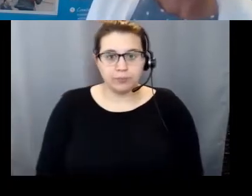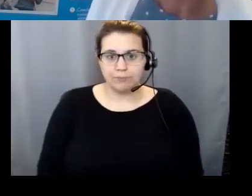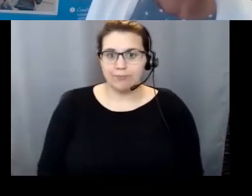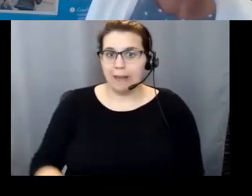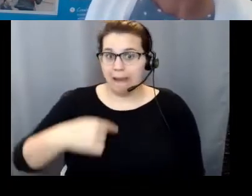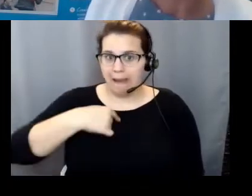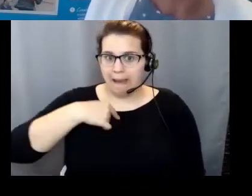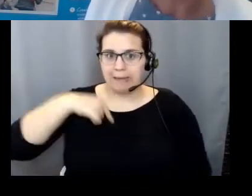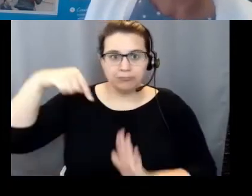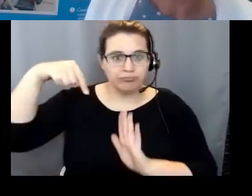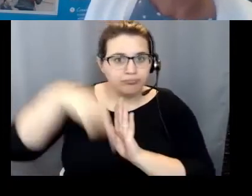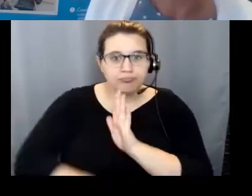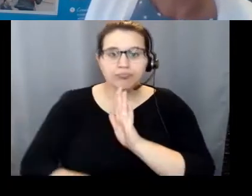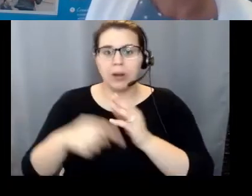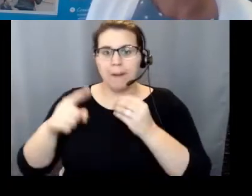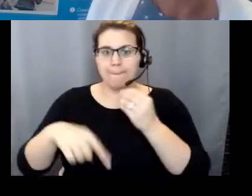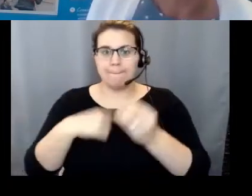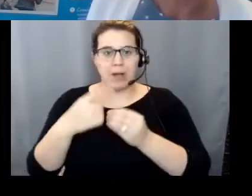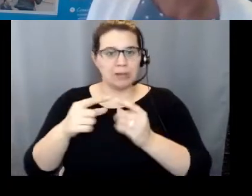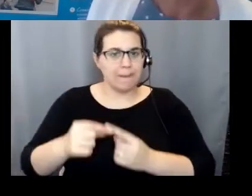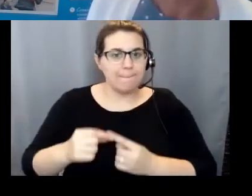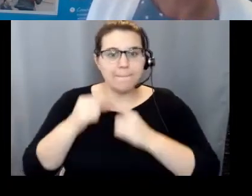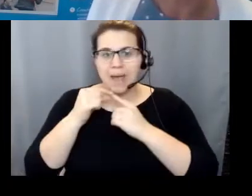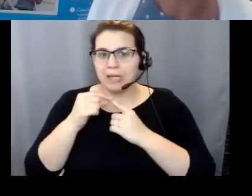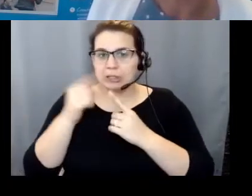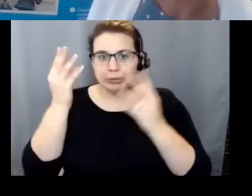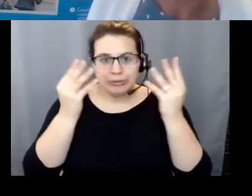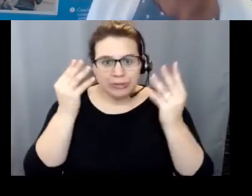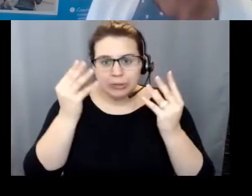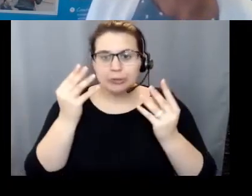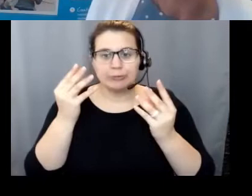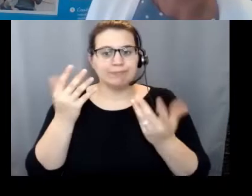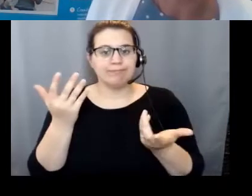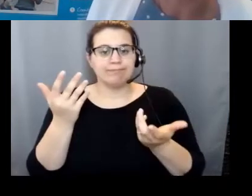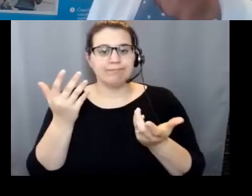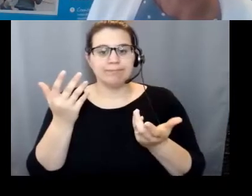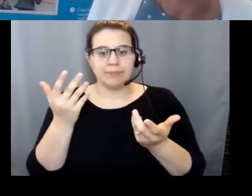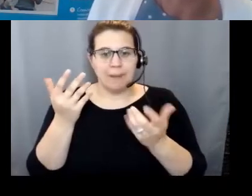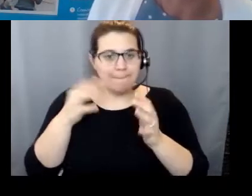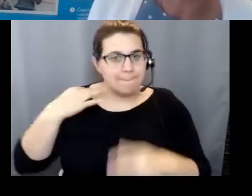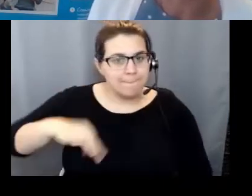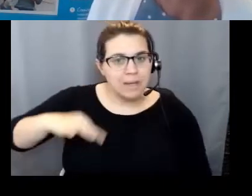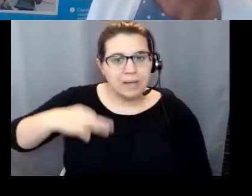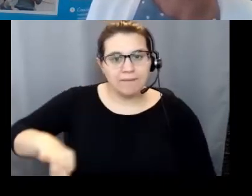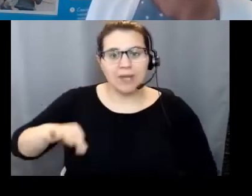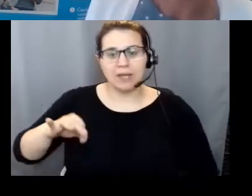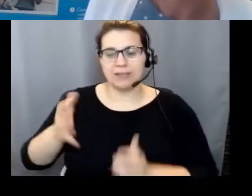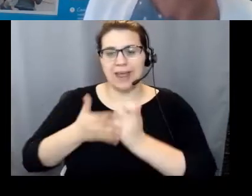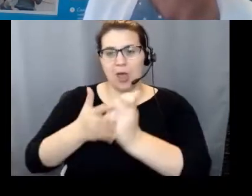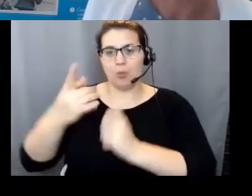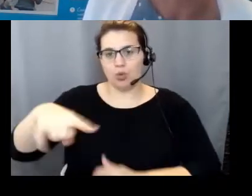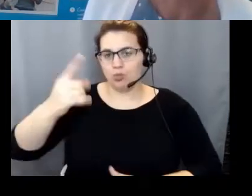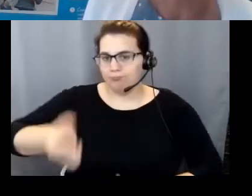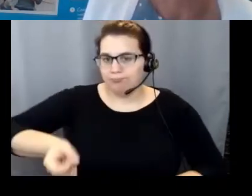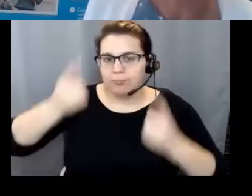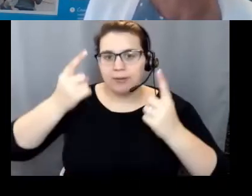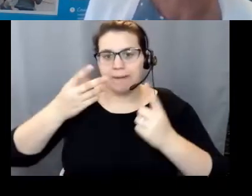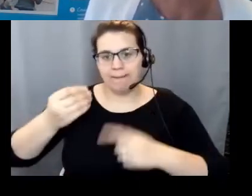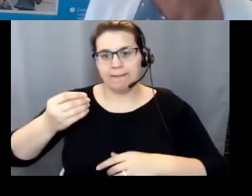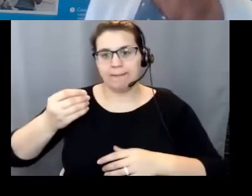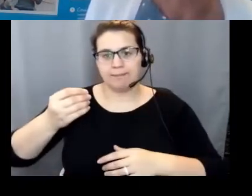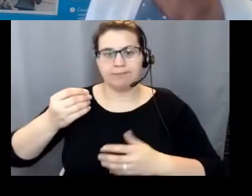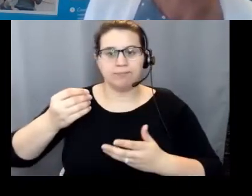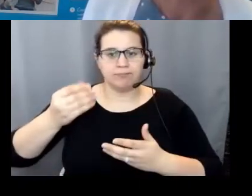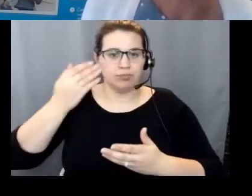detail about special considerations and benefits that are important for individuals and families to know and understand. Dates for